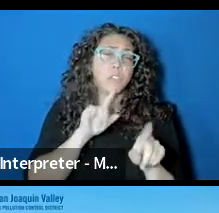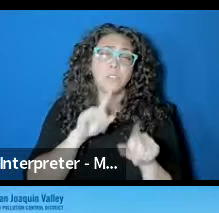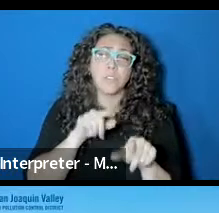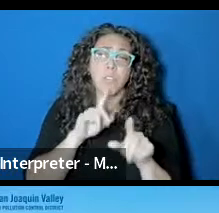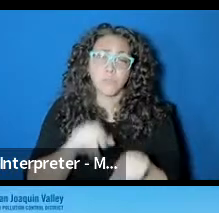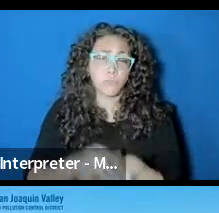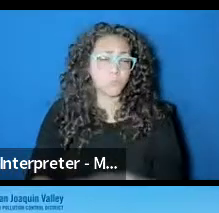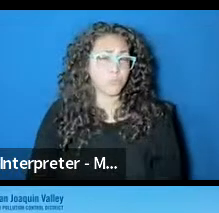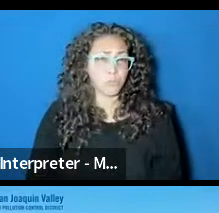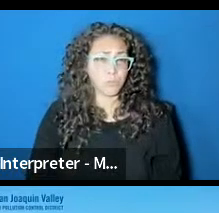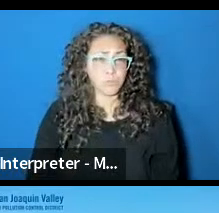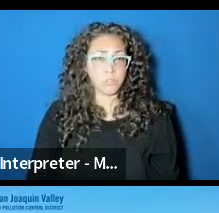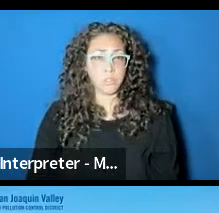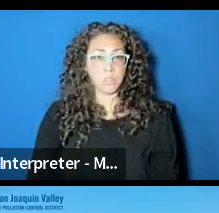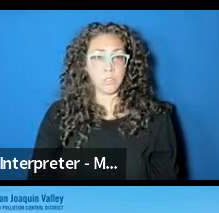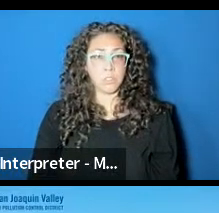meantime.